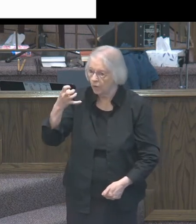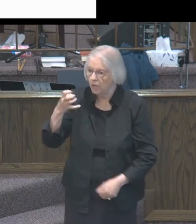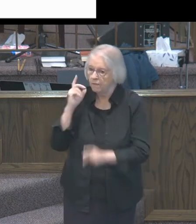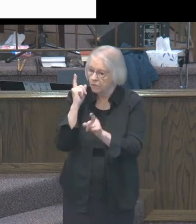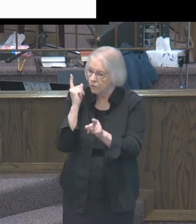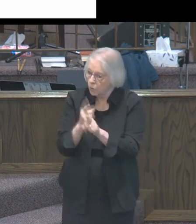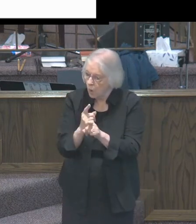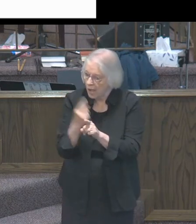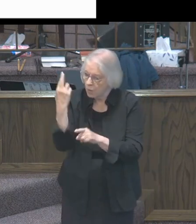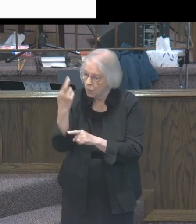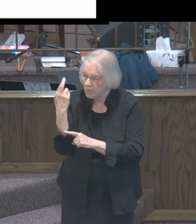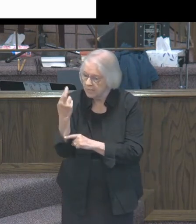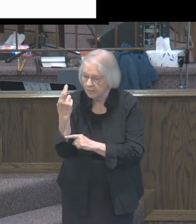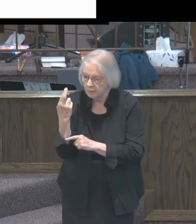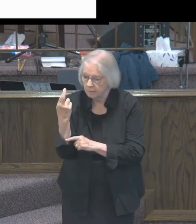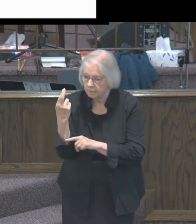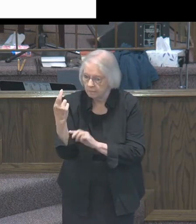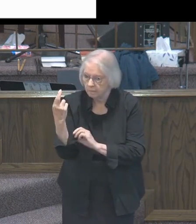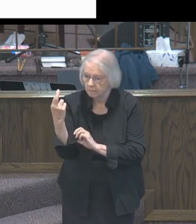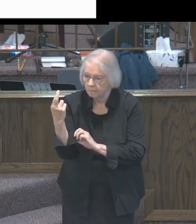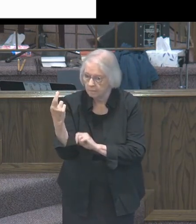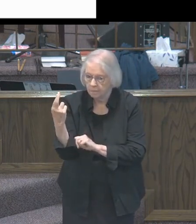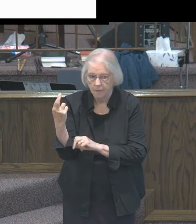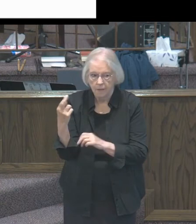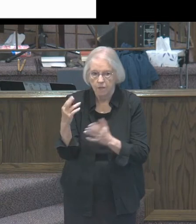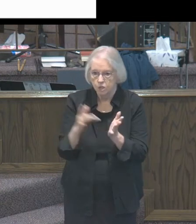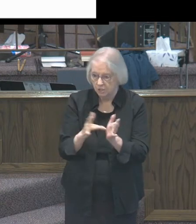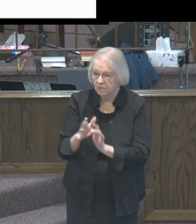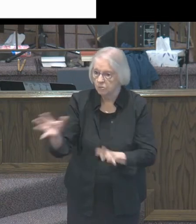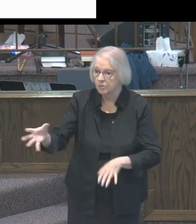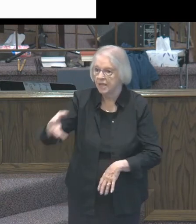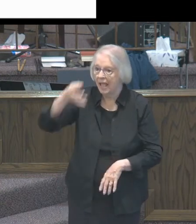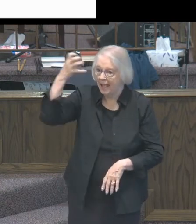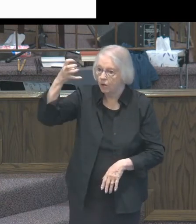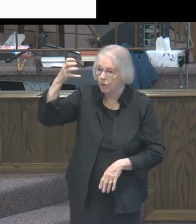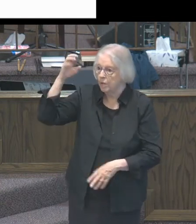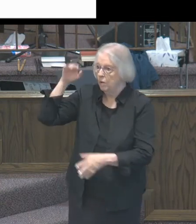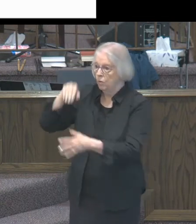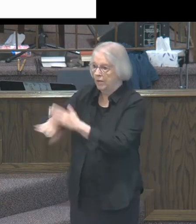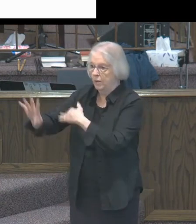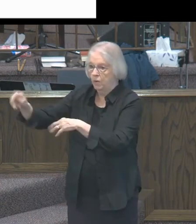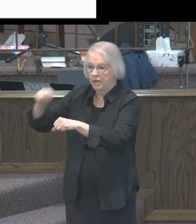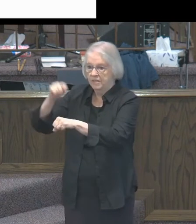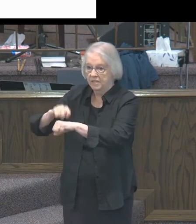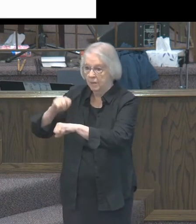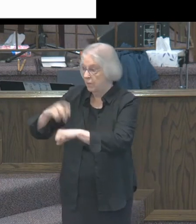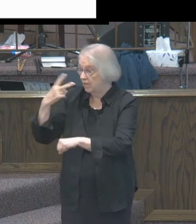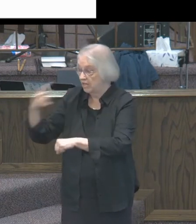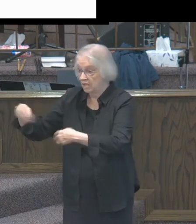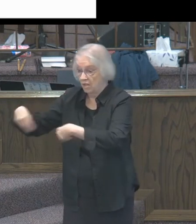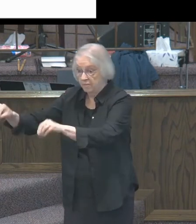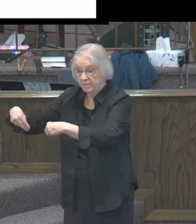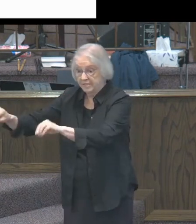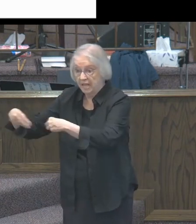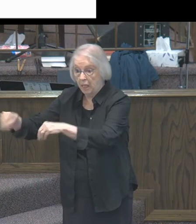All right, because Paul tells us, and the Bible tells us in Ephesians chapter 4, verse 25 and 26, it says,